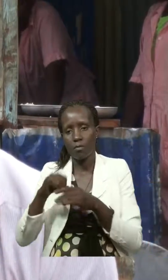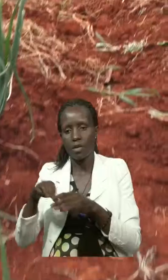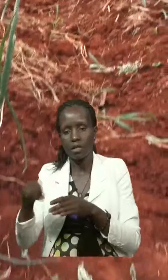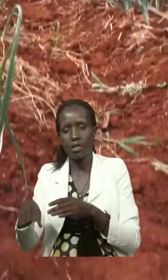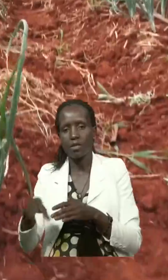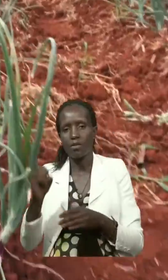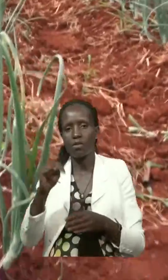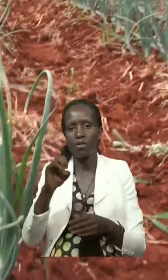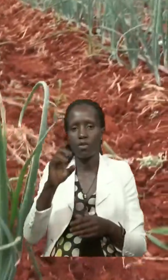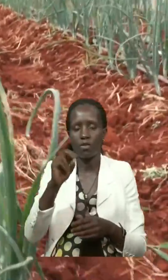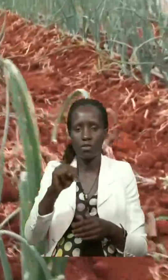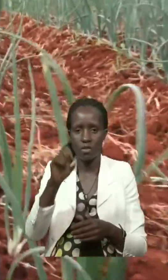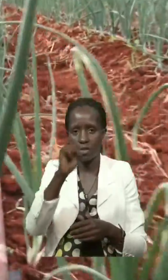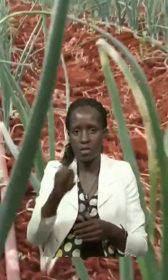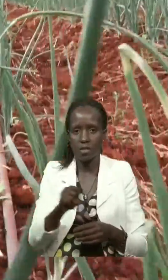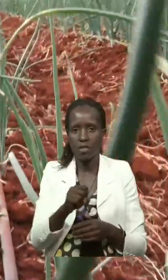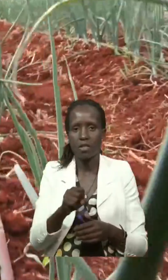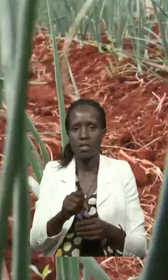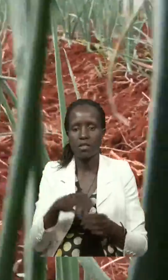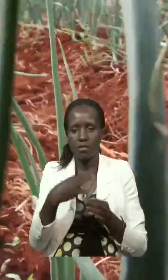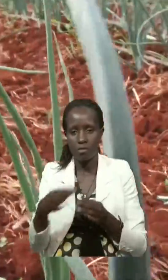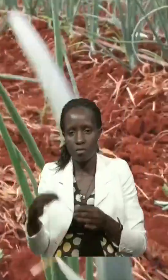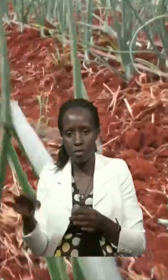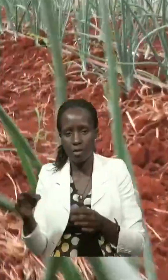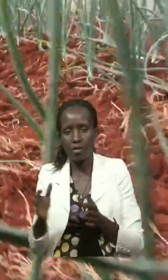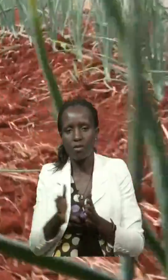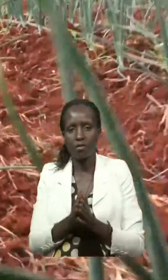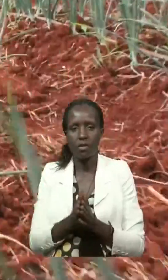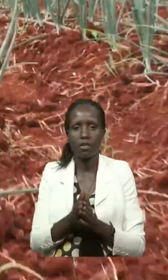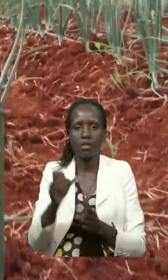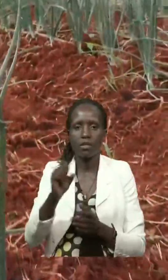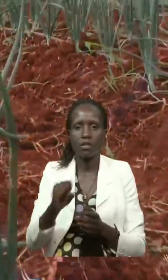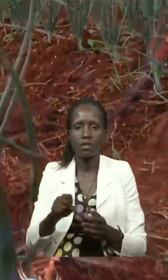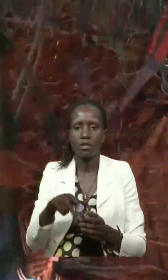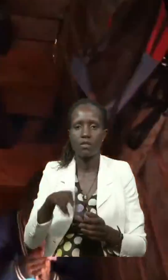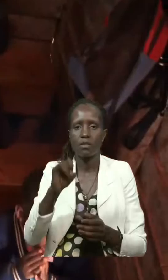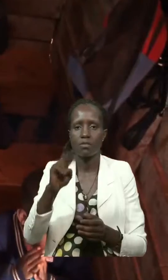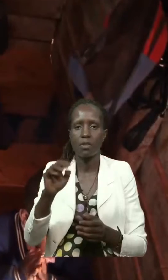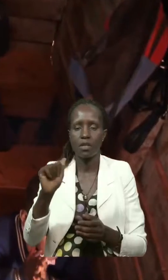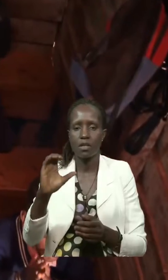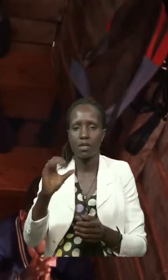onions, kales, and spinach.